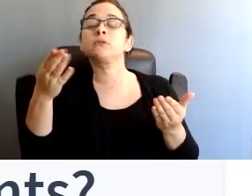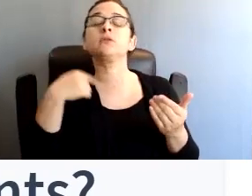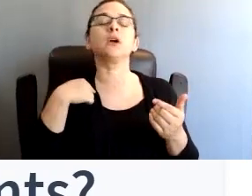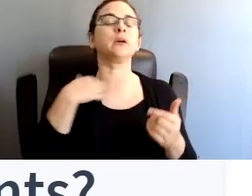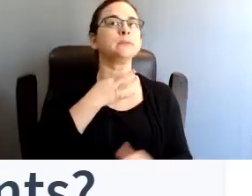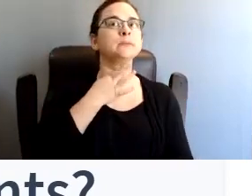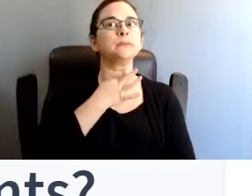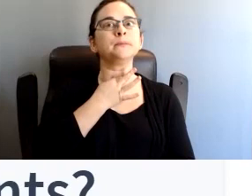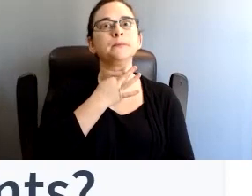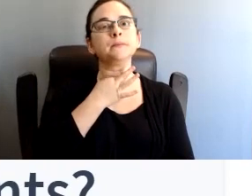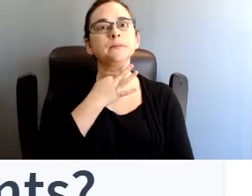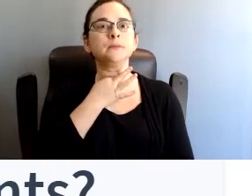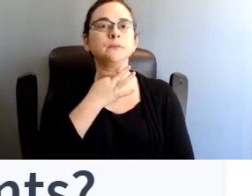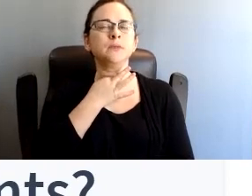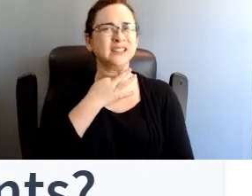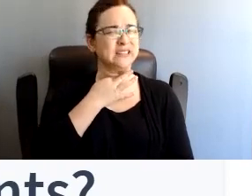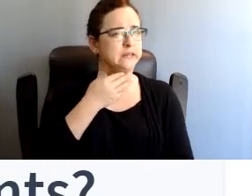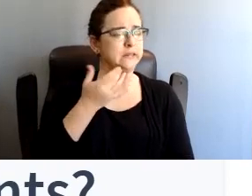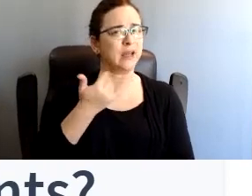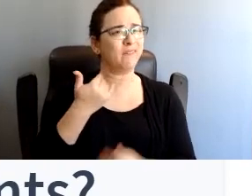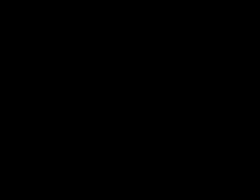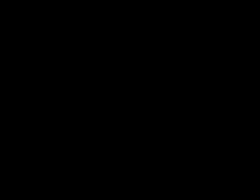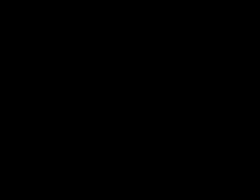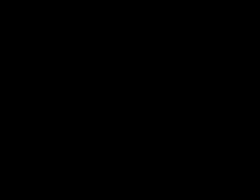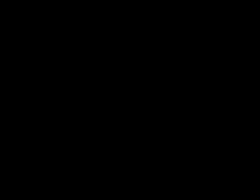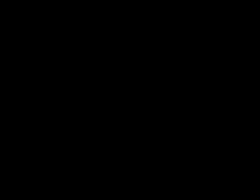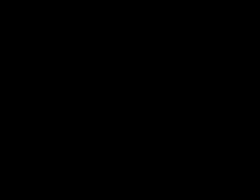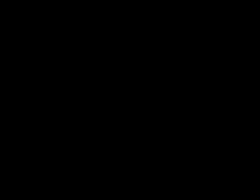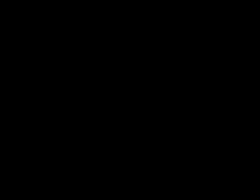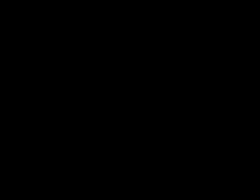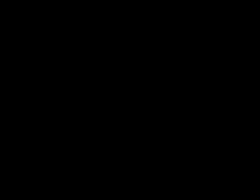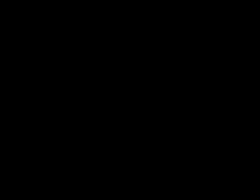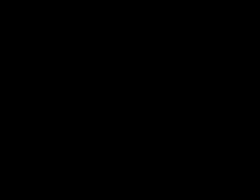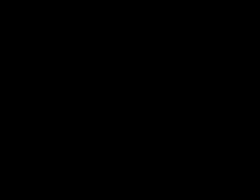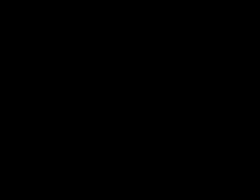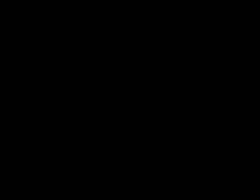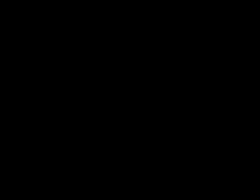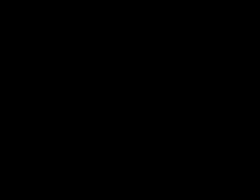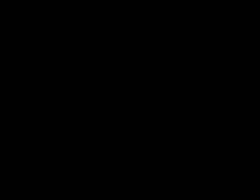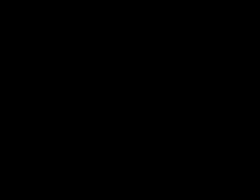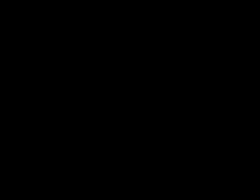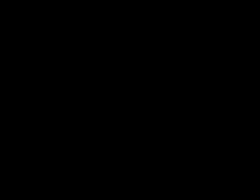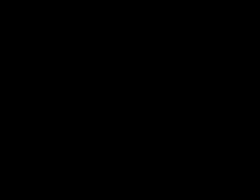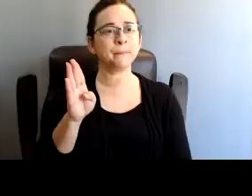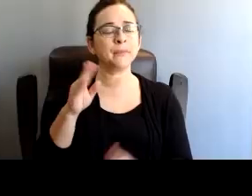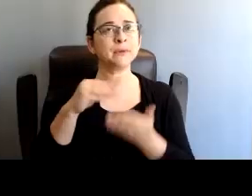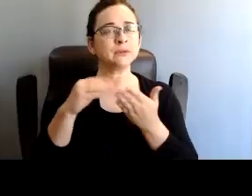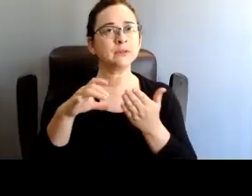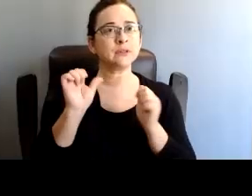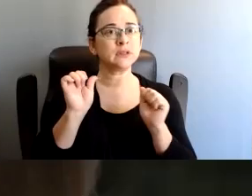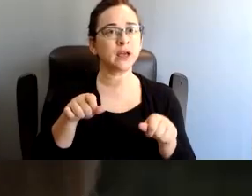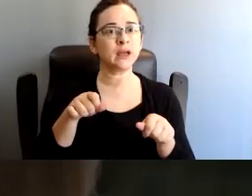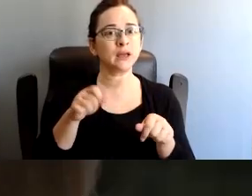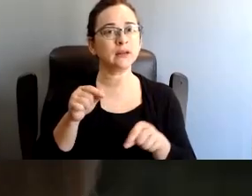like, is there a hub of some sort where students need support in general? They can go to this hub and then they get